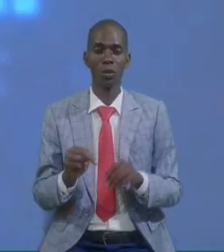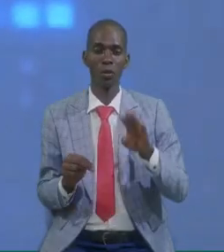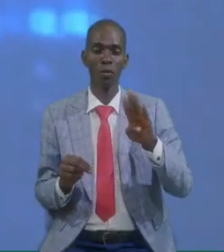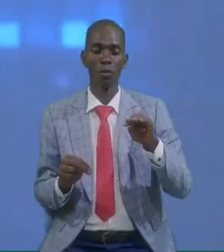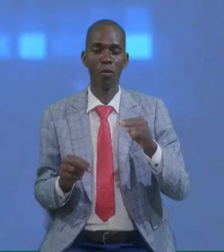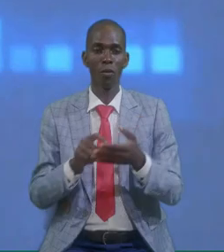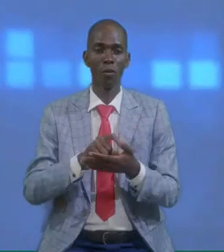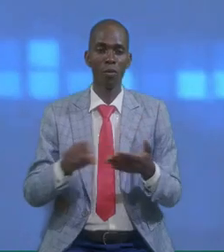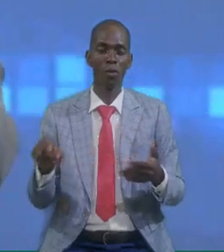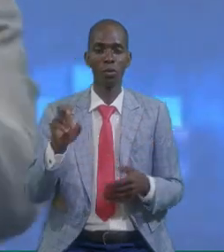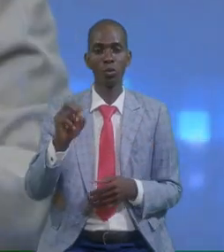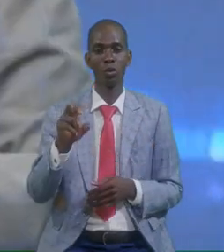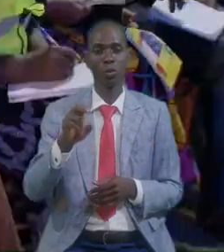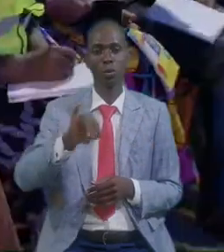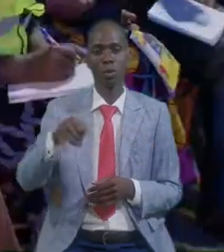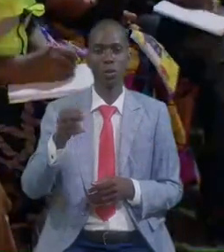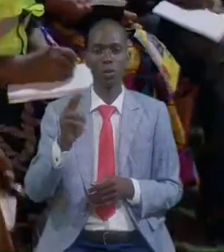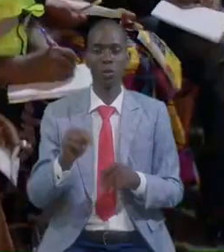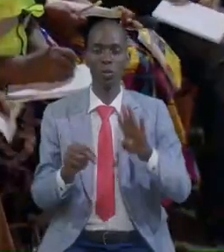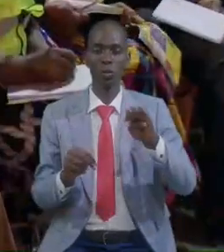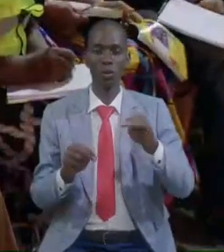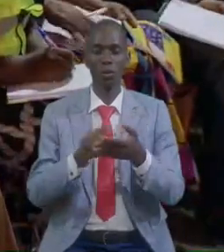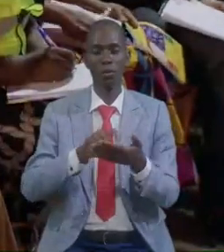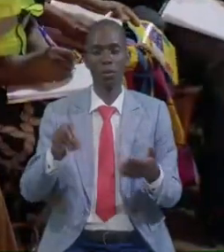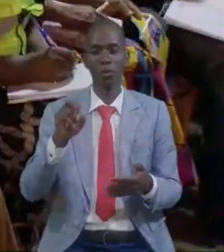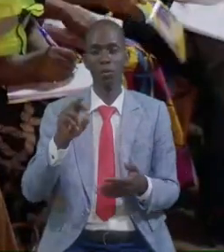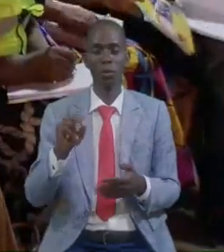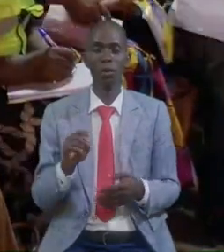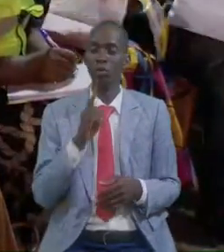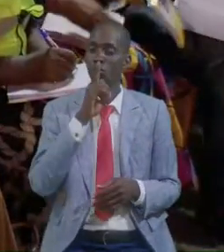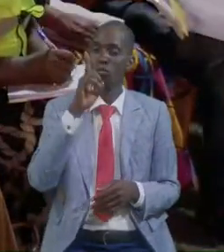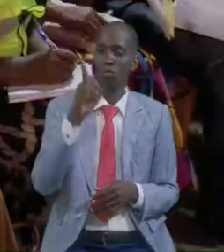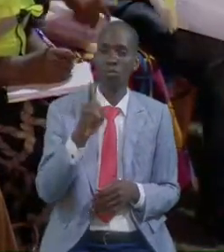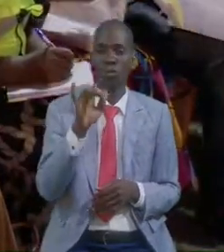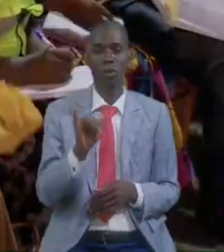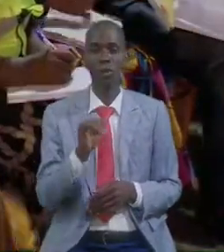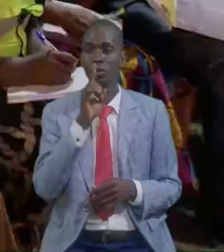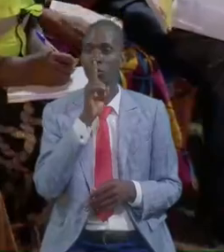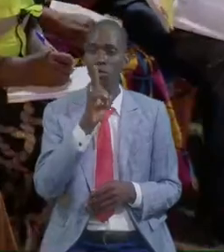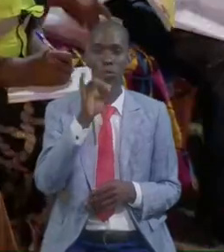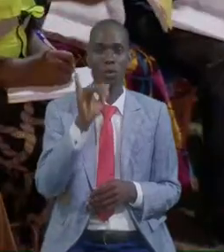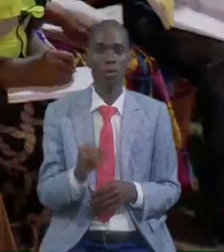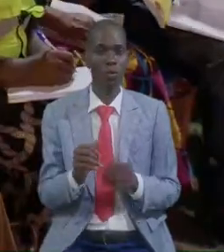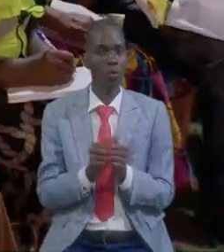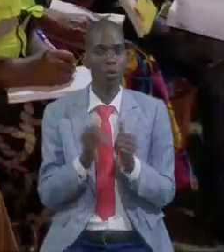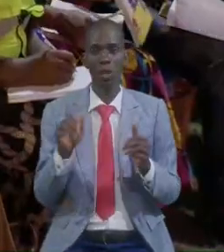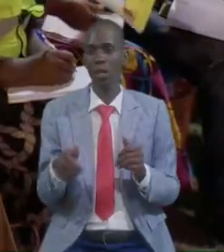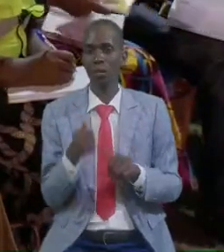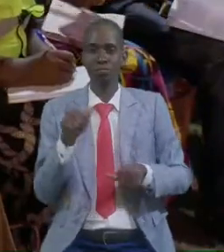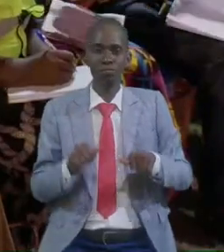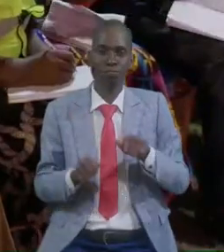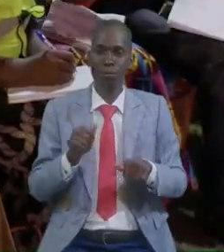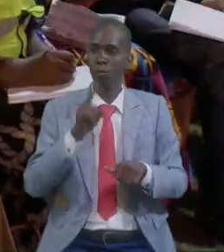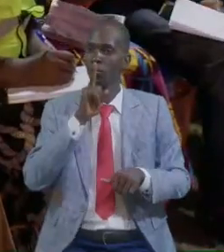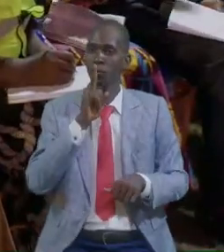from verse 12. Verily, verily, certainly, certainly, undoubtedly, surely,